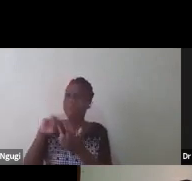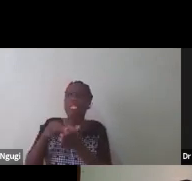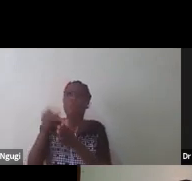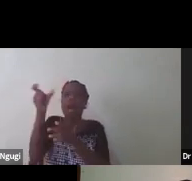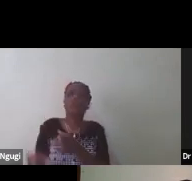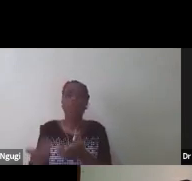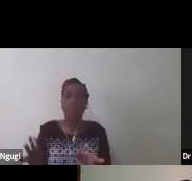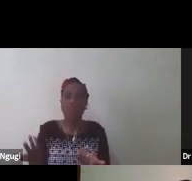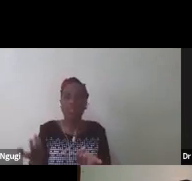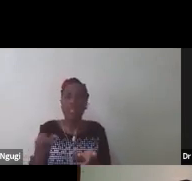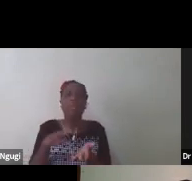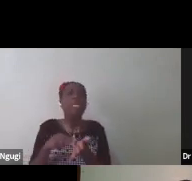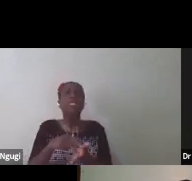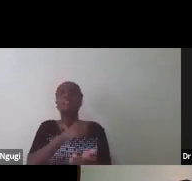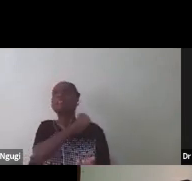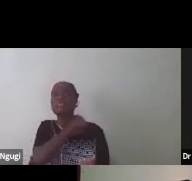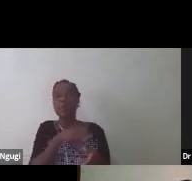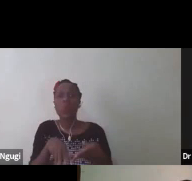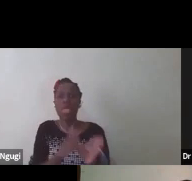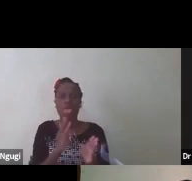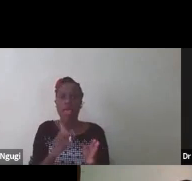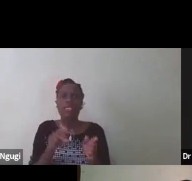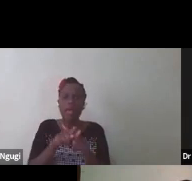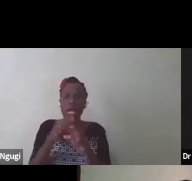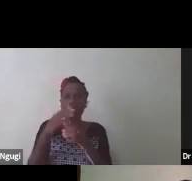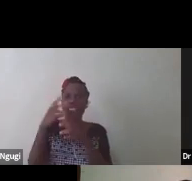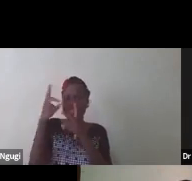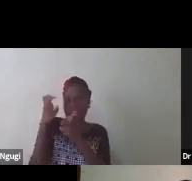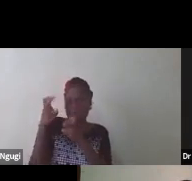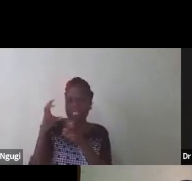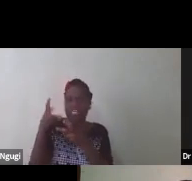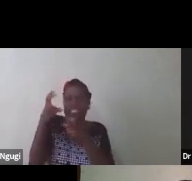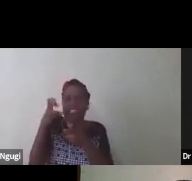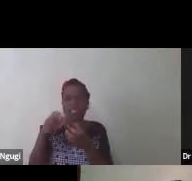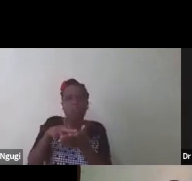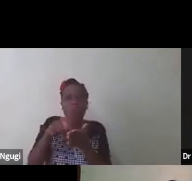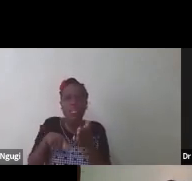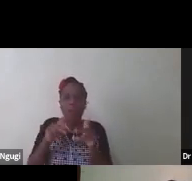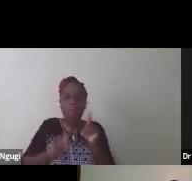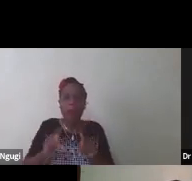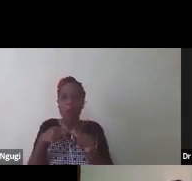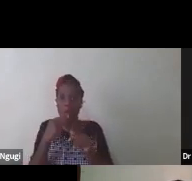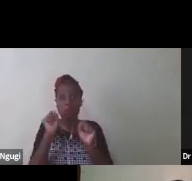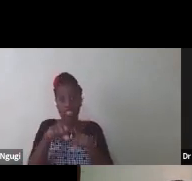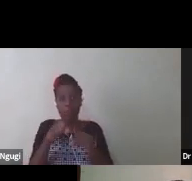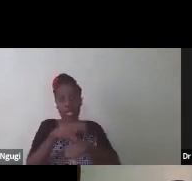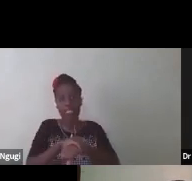a criminal element on the person, rather than being centered on the person, that this is a